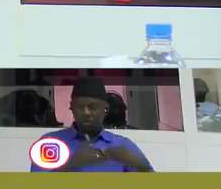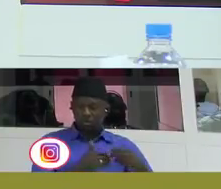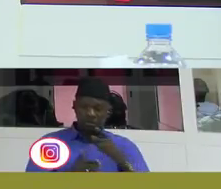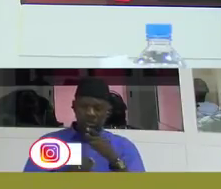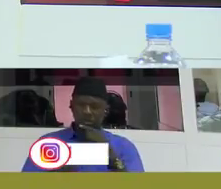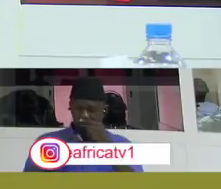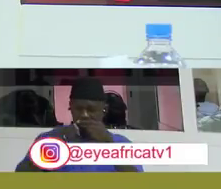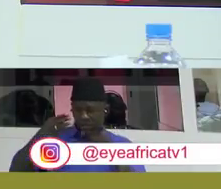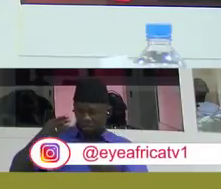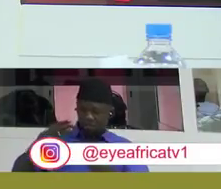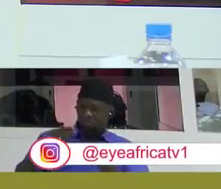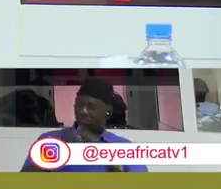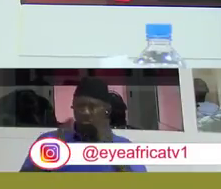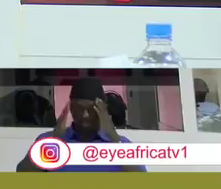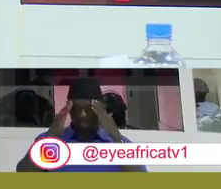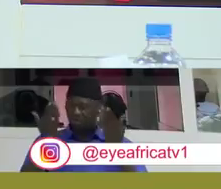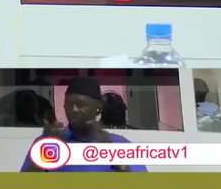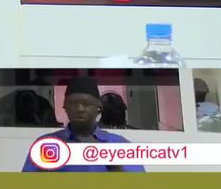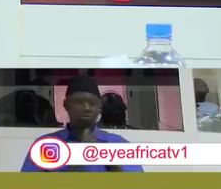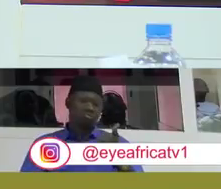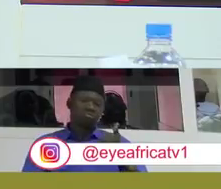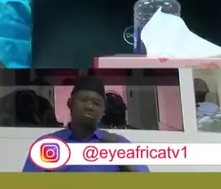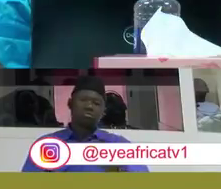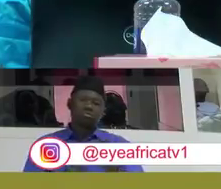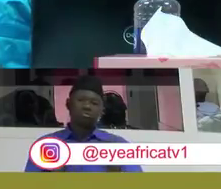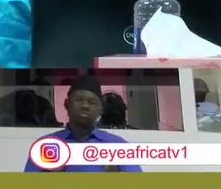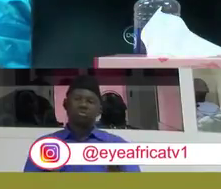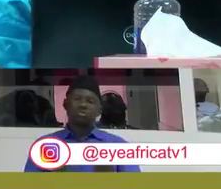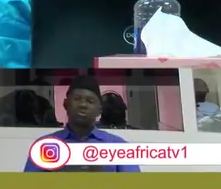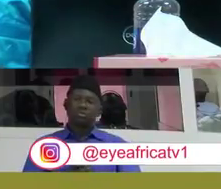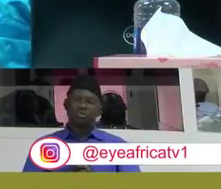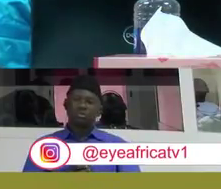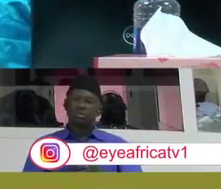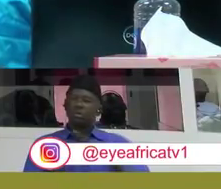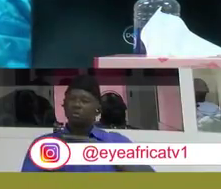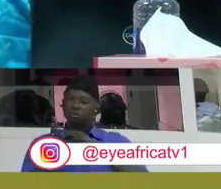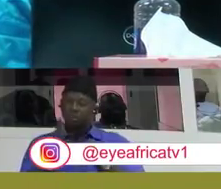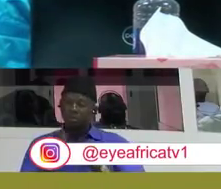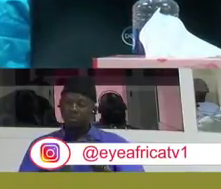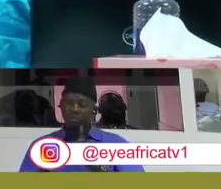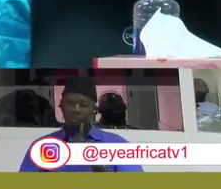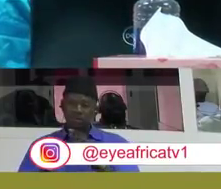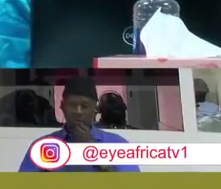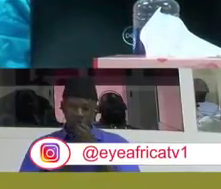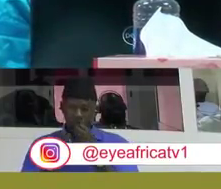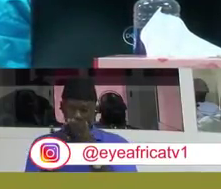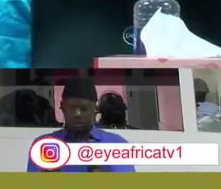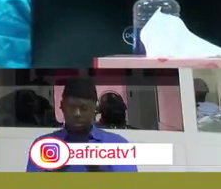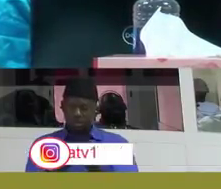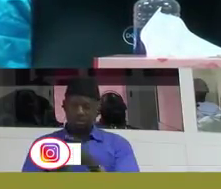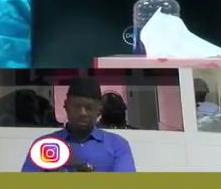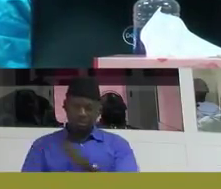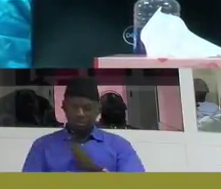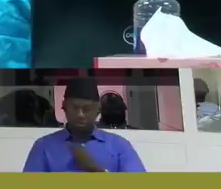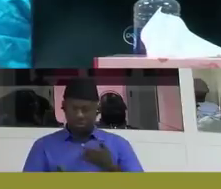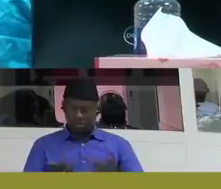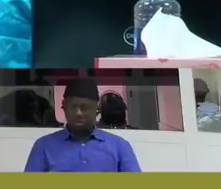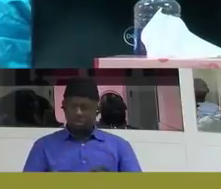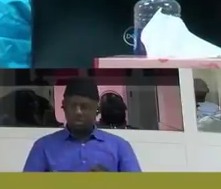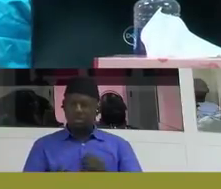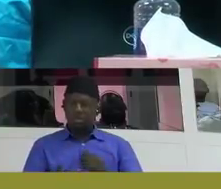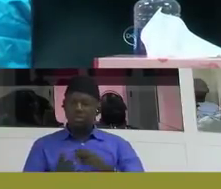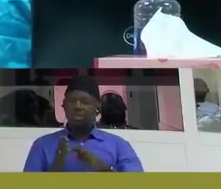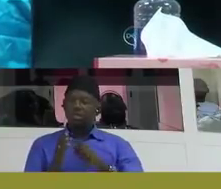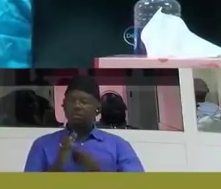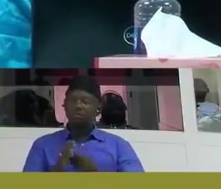aware of any other. In a sense, what you're telling us is that even though the Inspector General of